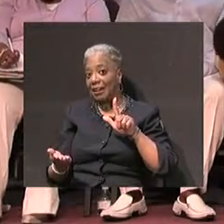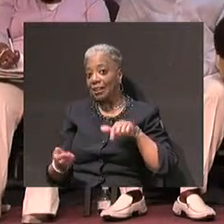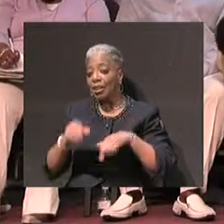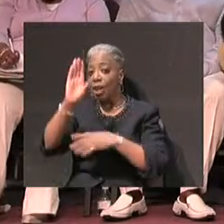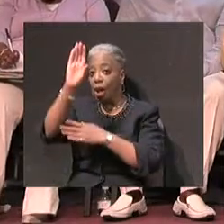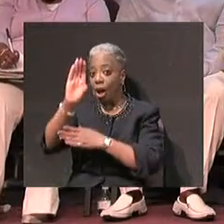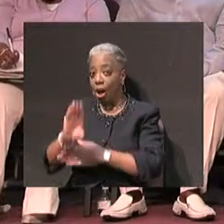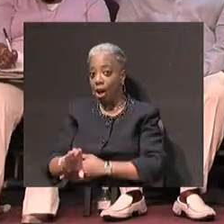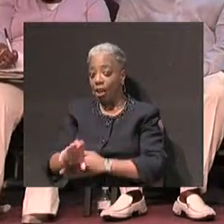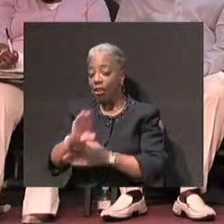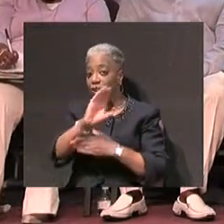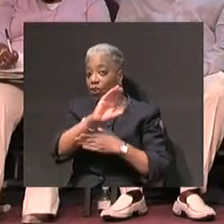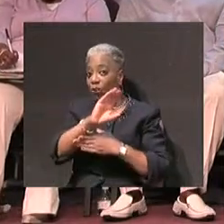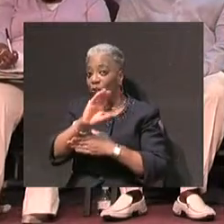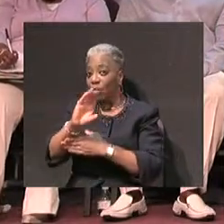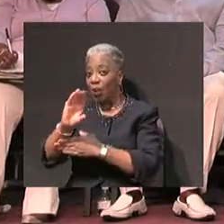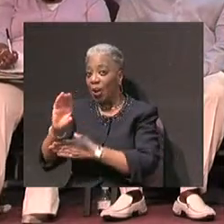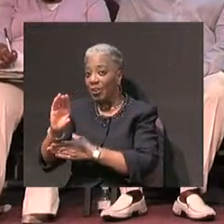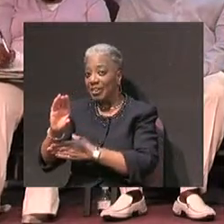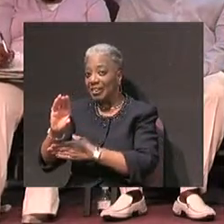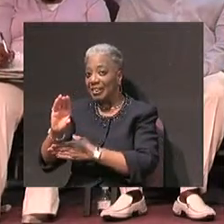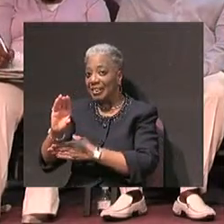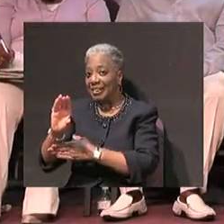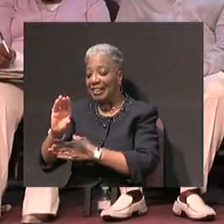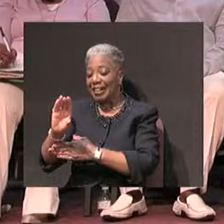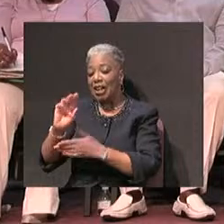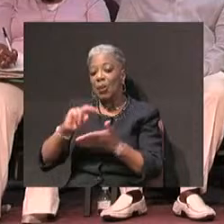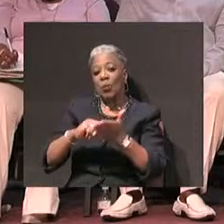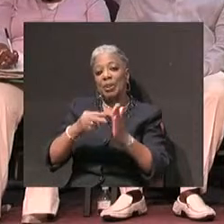say God is for us.